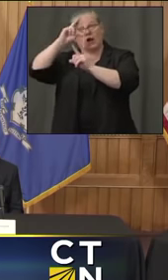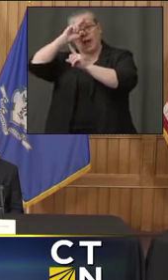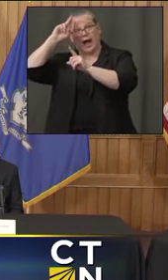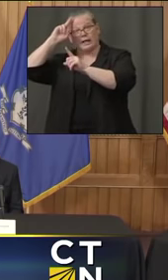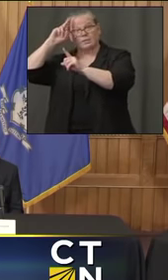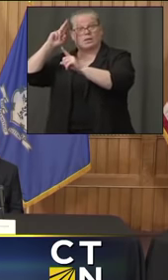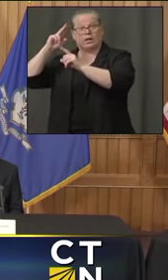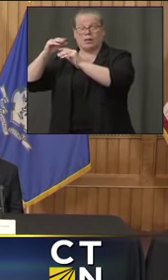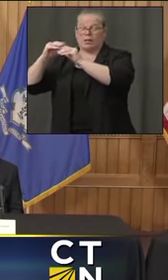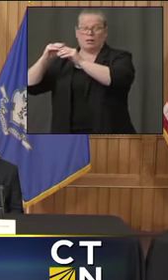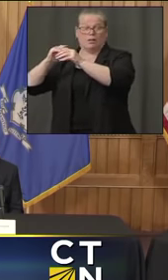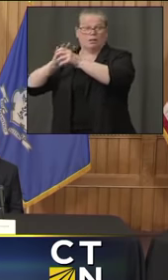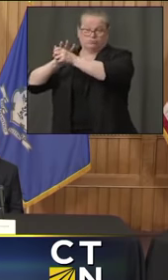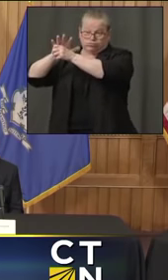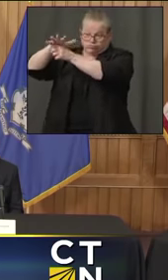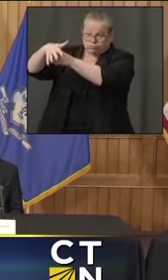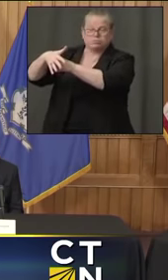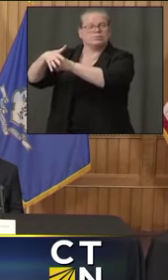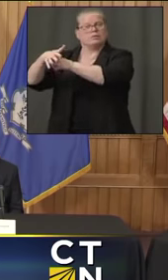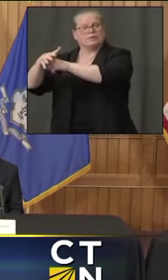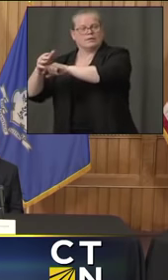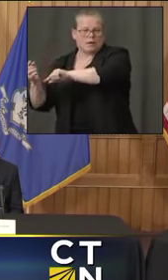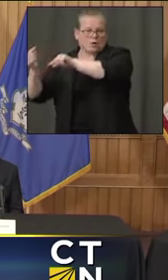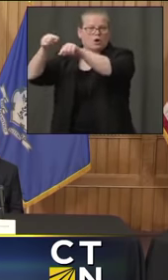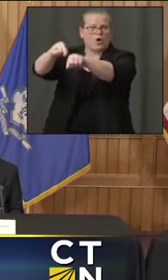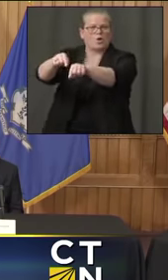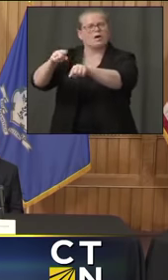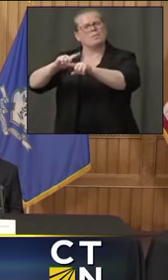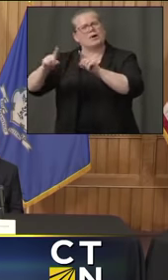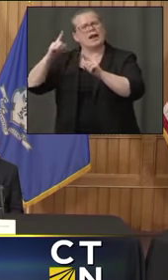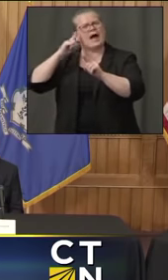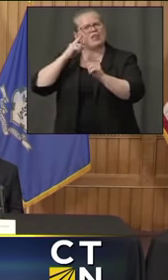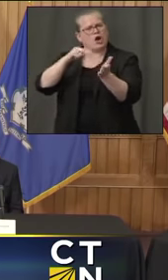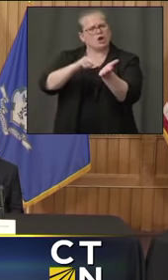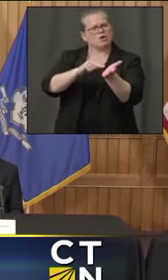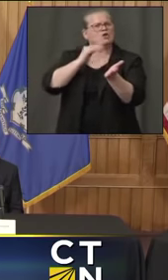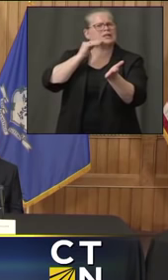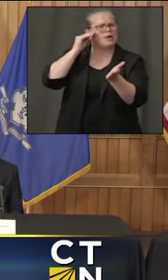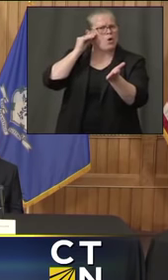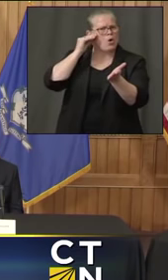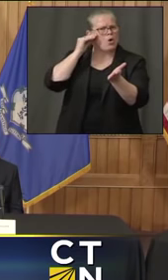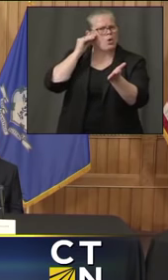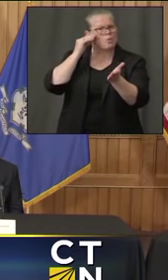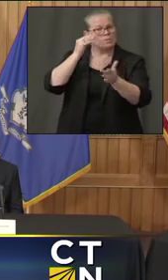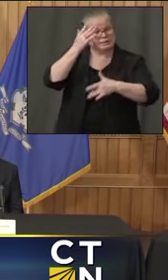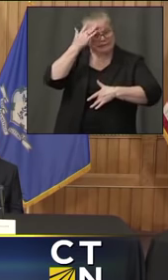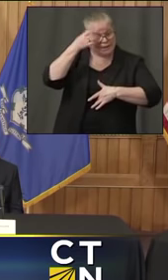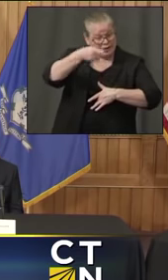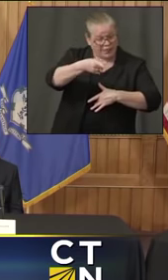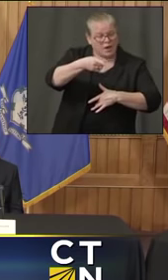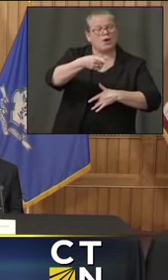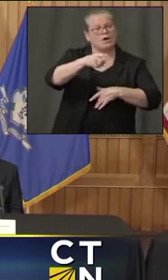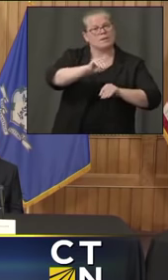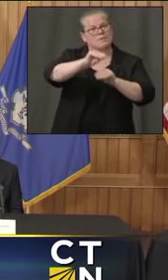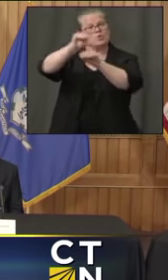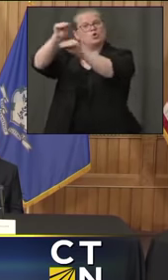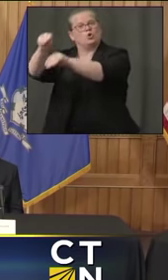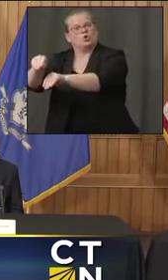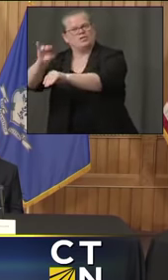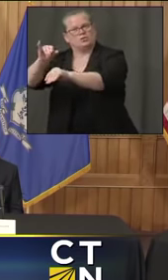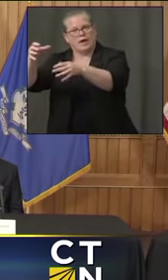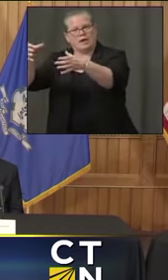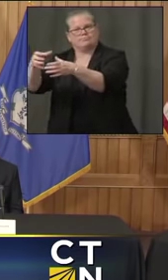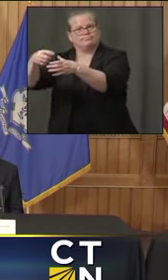thought that they were supposed to allow people to be transferred from one nursing home to another or assisted living if there's an issue. But they